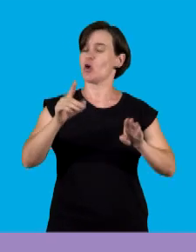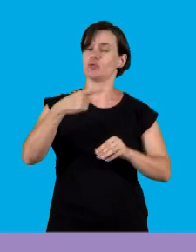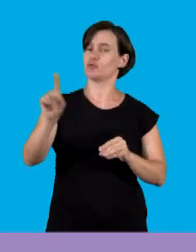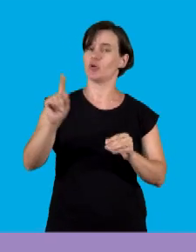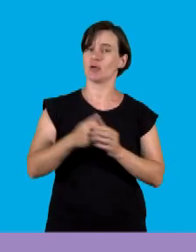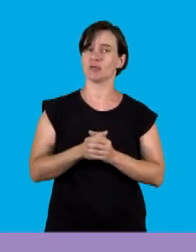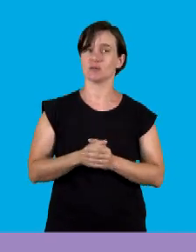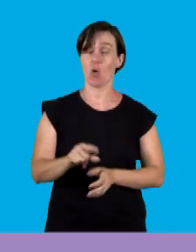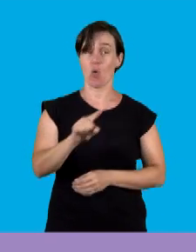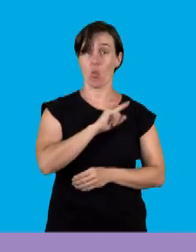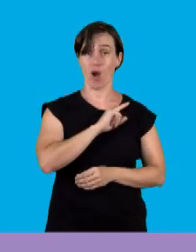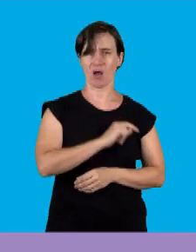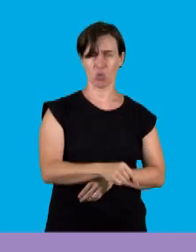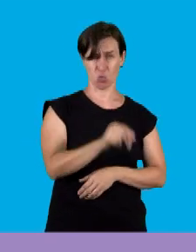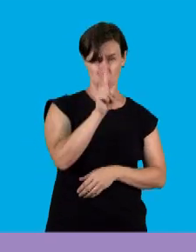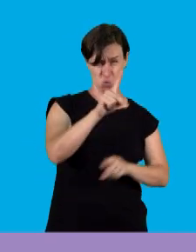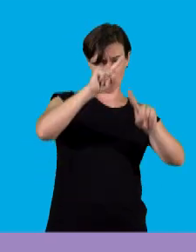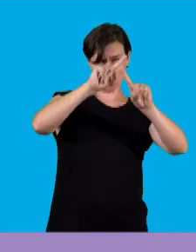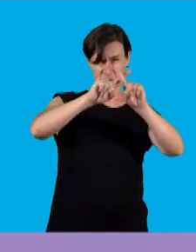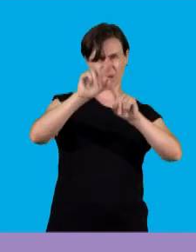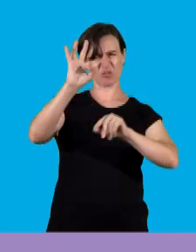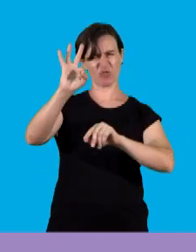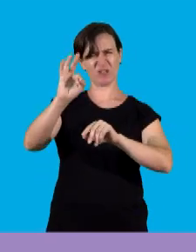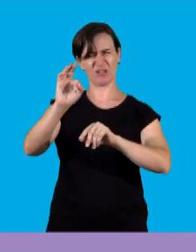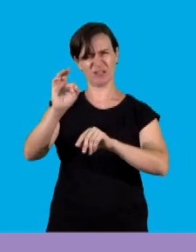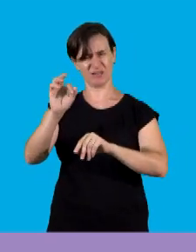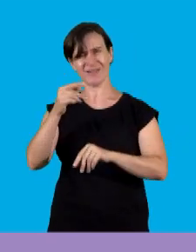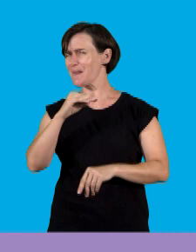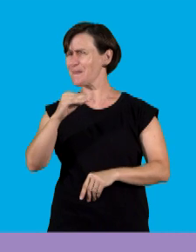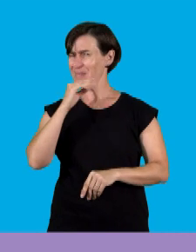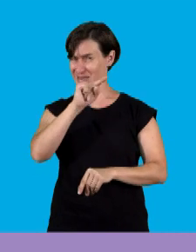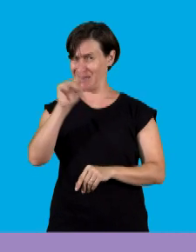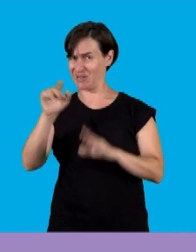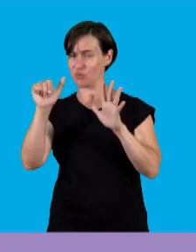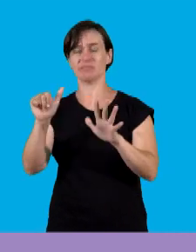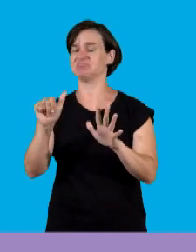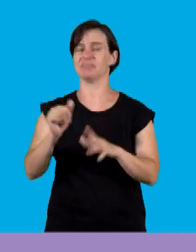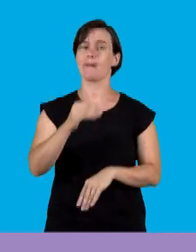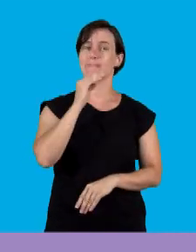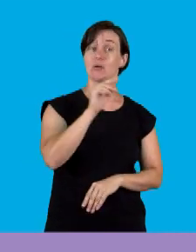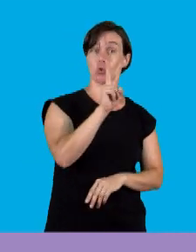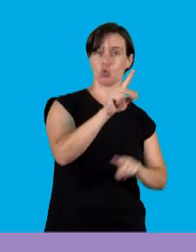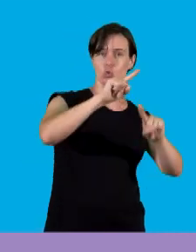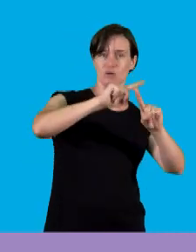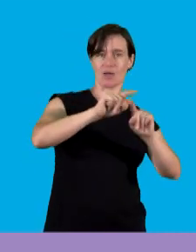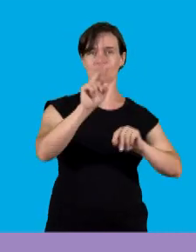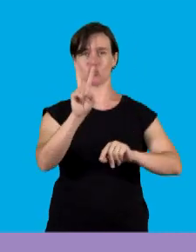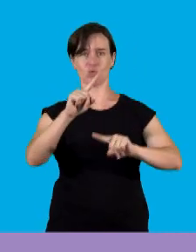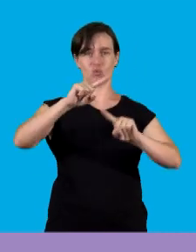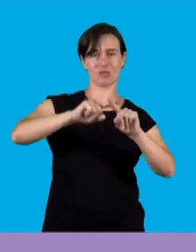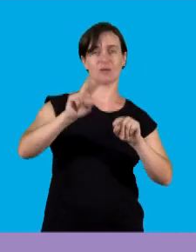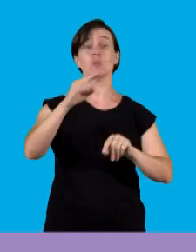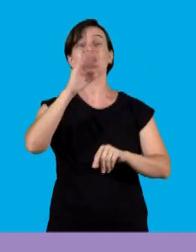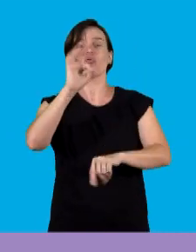incorrect because 2 exponent 3 is equals to 2 multiplied by 2 multiplied by